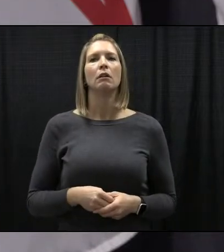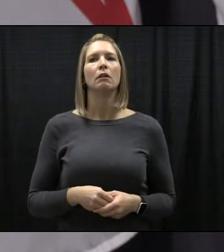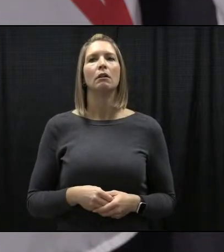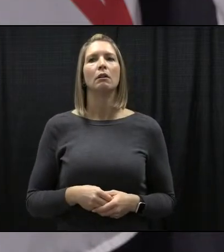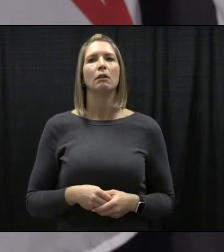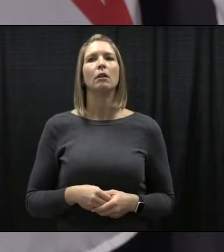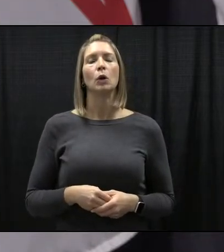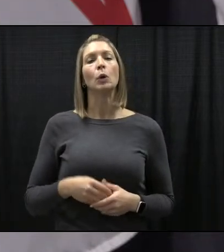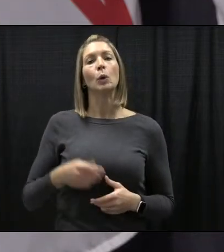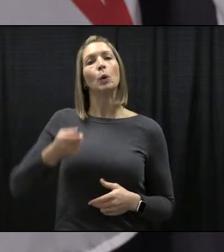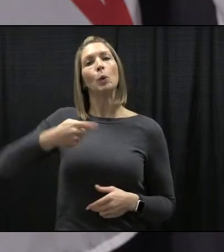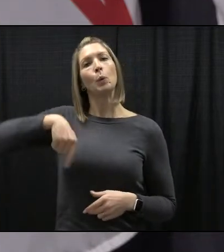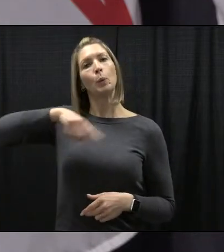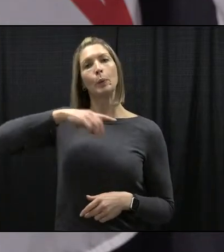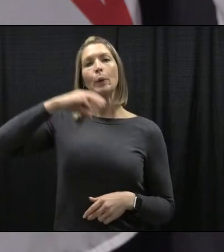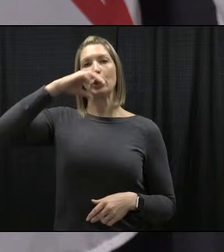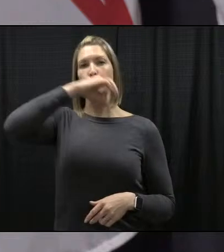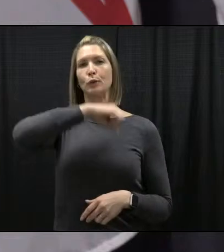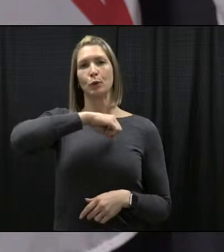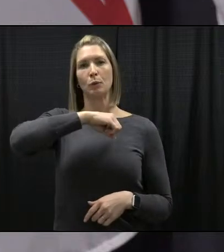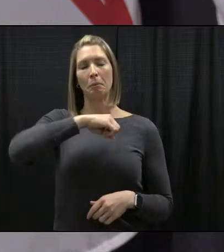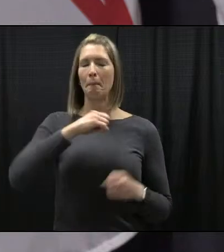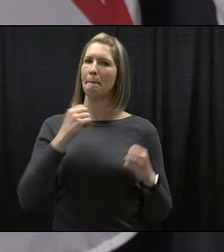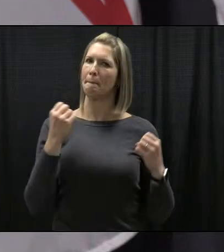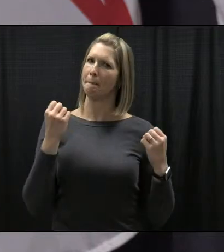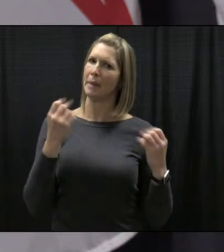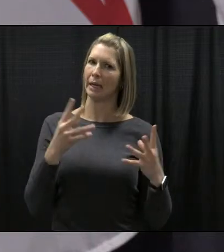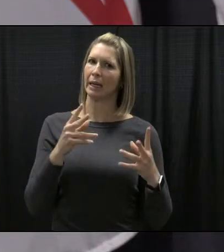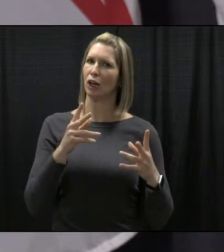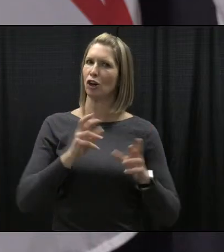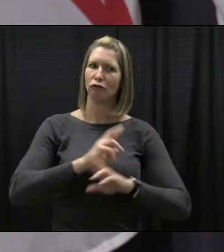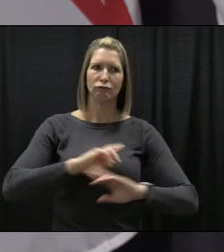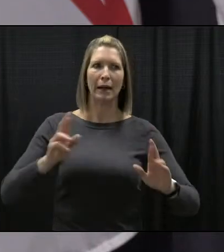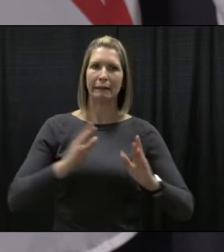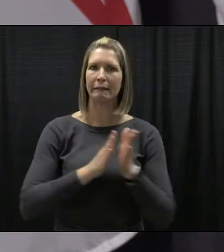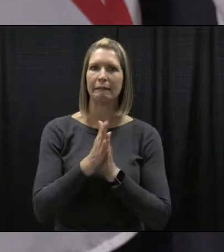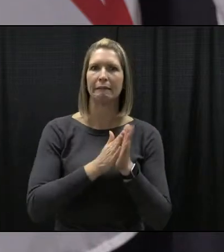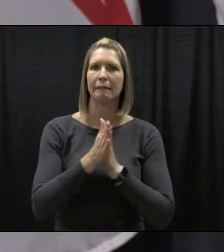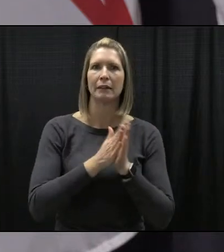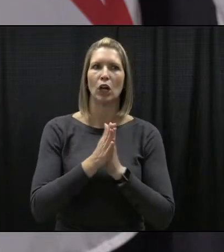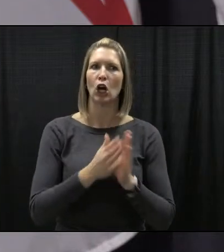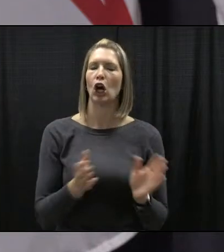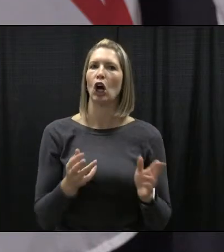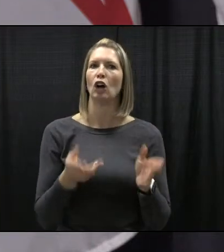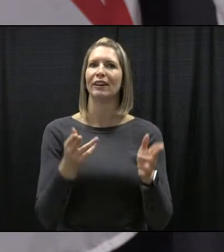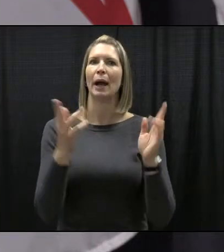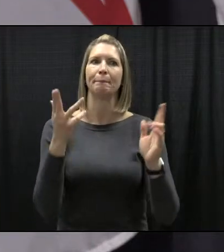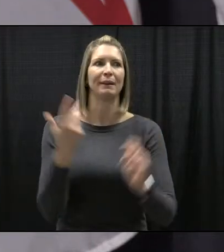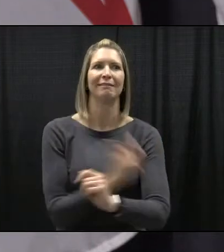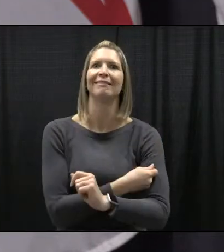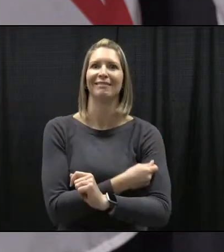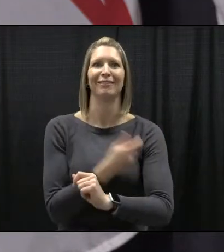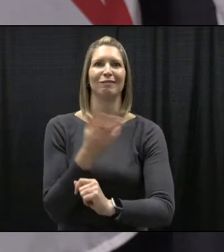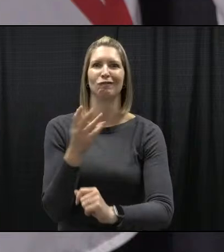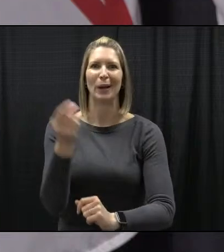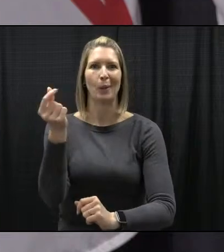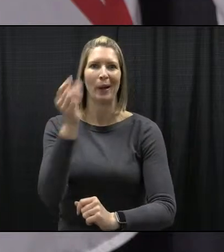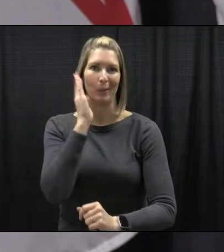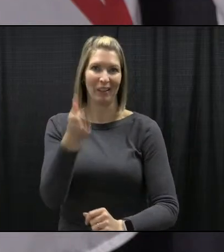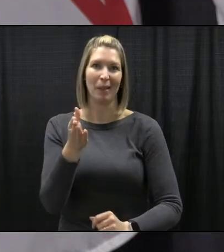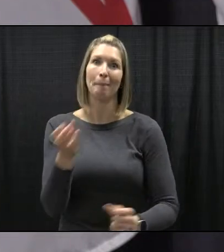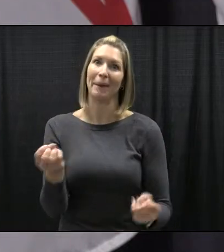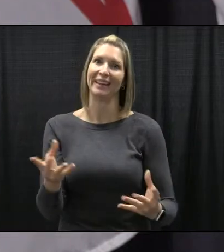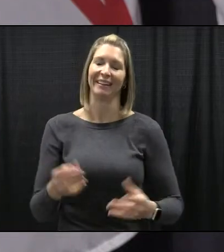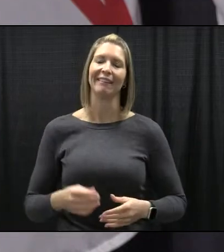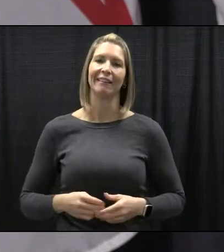a significant proportion of people who will be very eager to get their children vaccinated as soon as the vaccine is available to them.